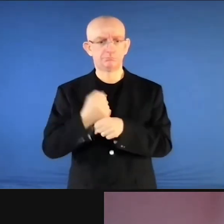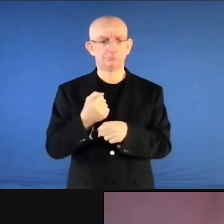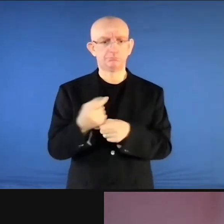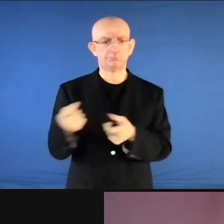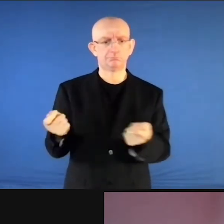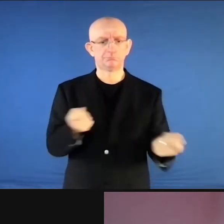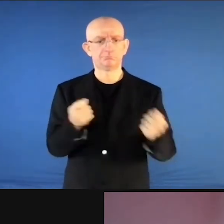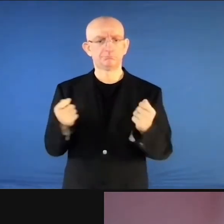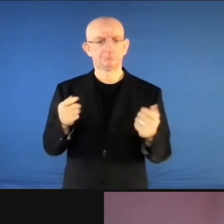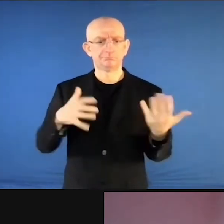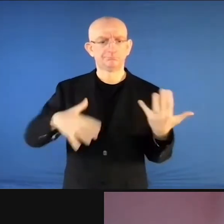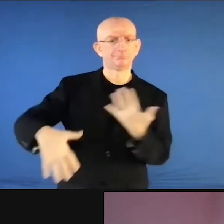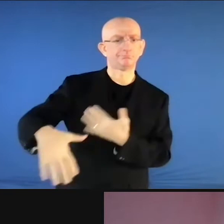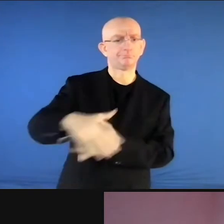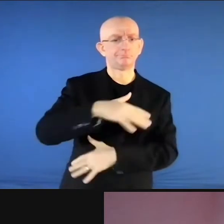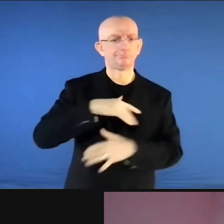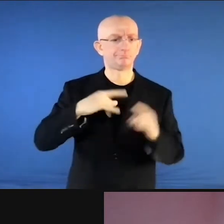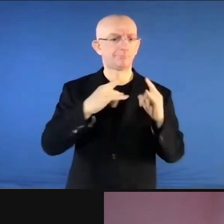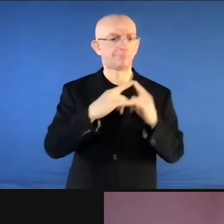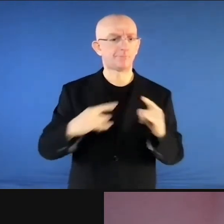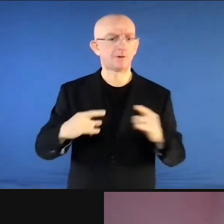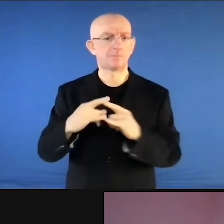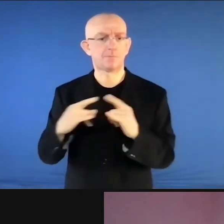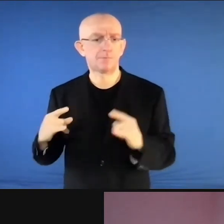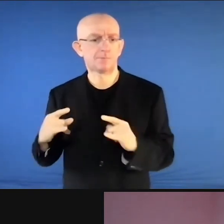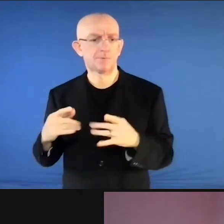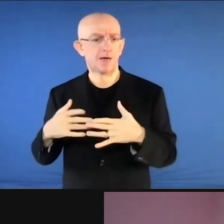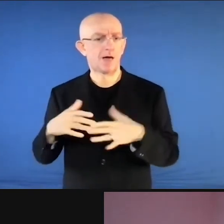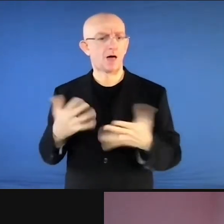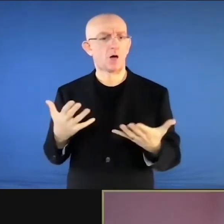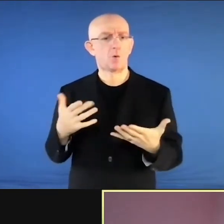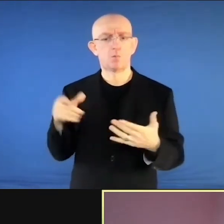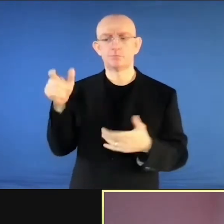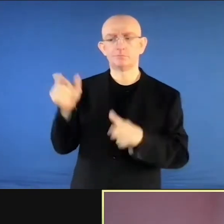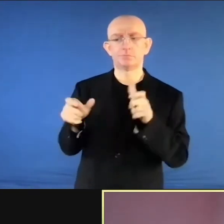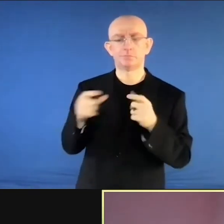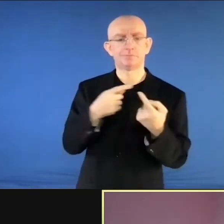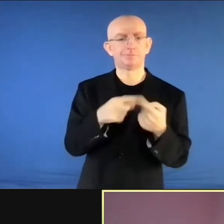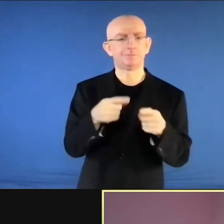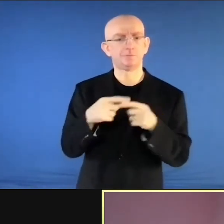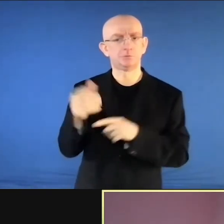ethics in camp management and the principle of do no harm? Over to you, Roxandra.